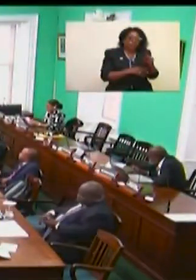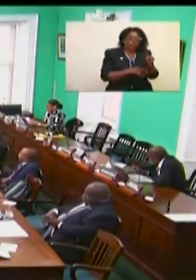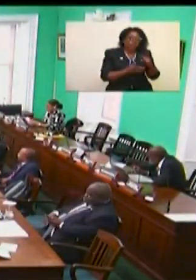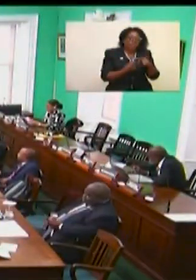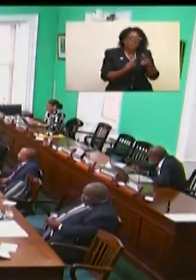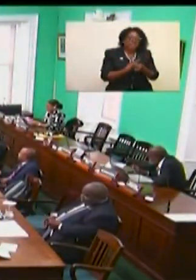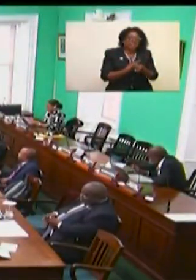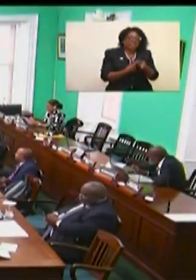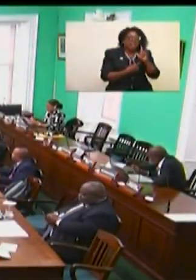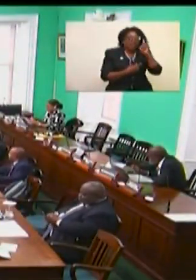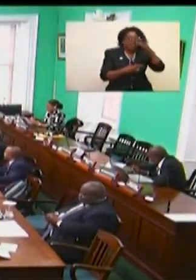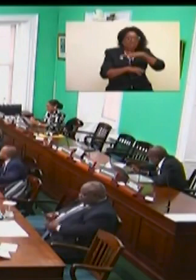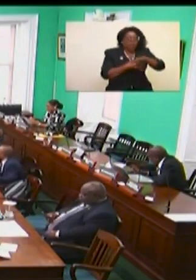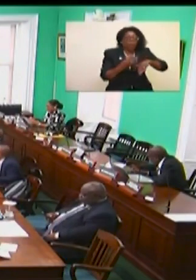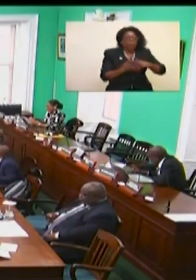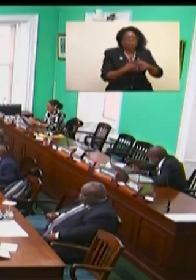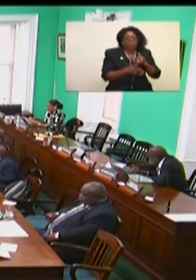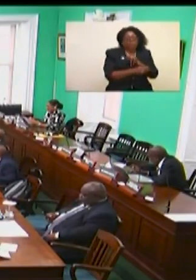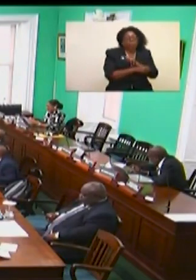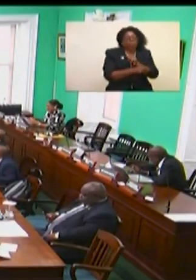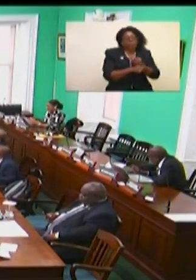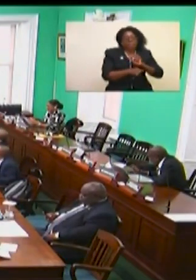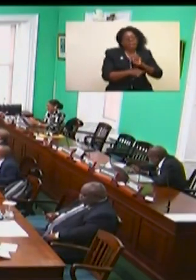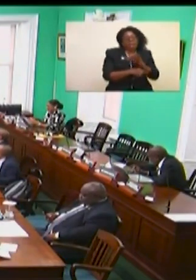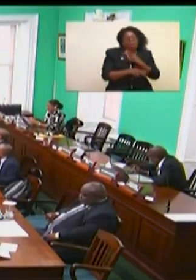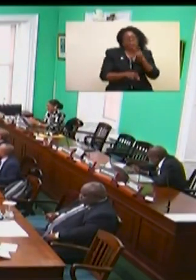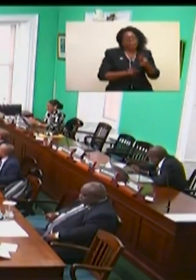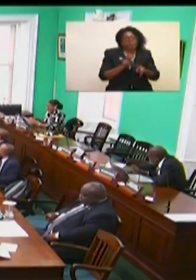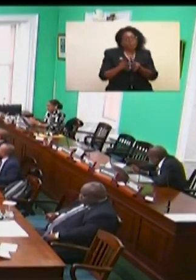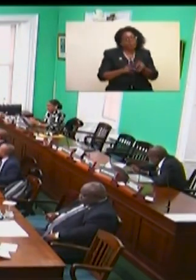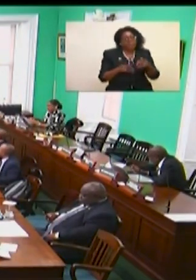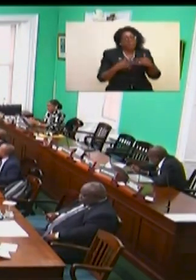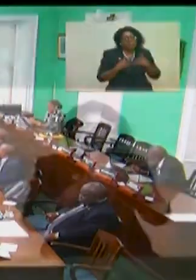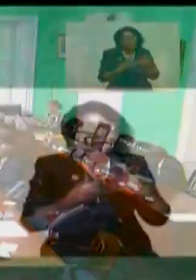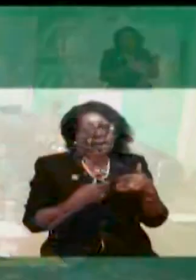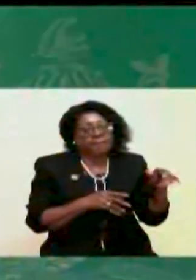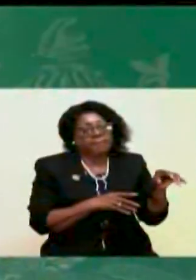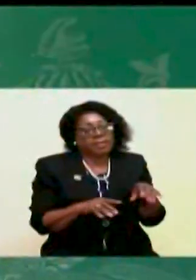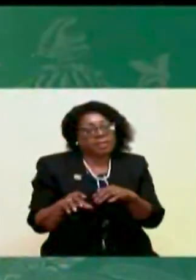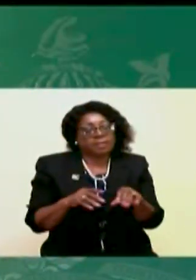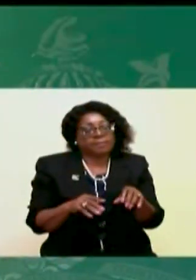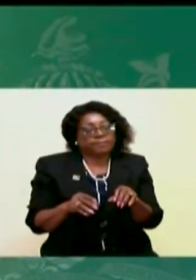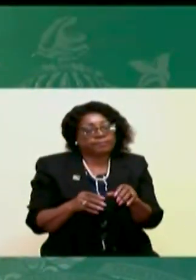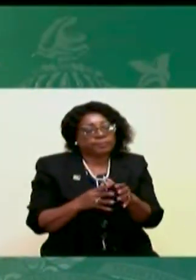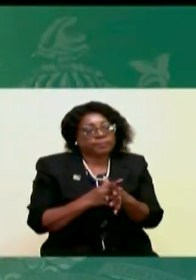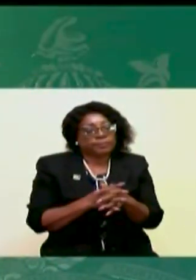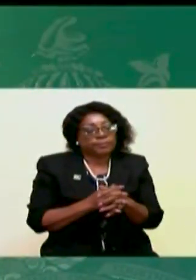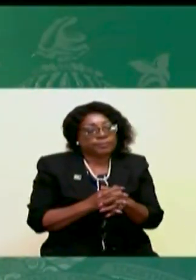22 months. Not 2 years, 22 months.